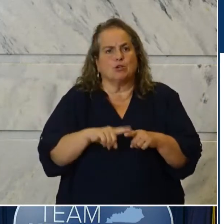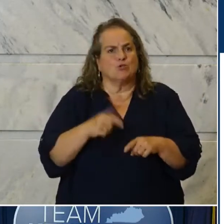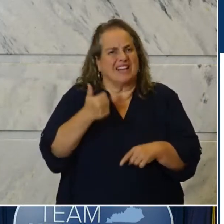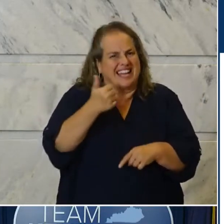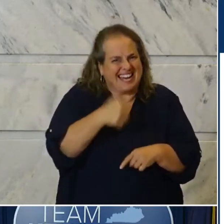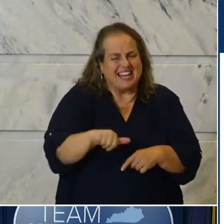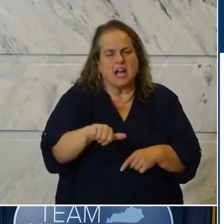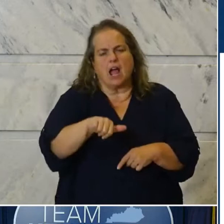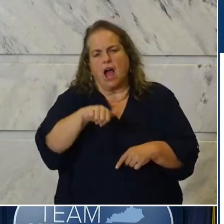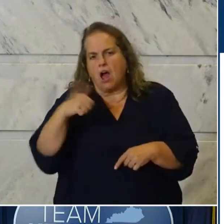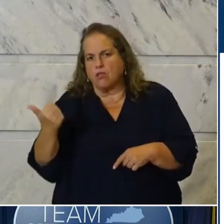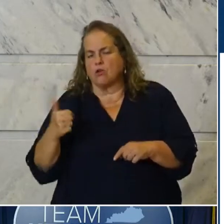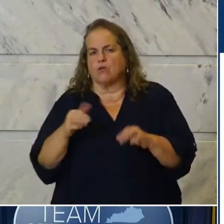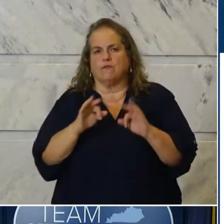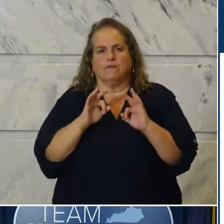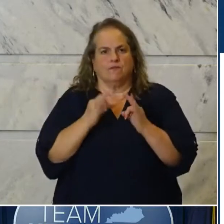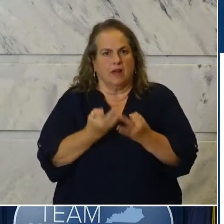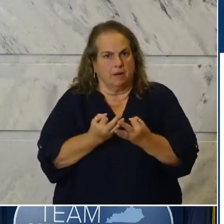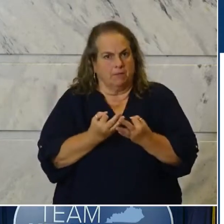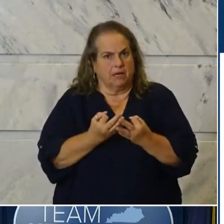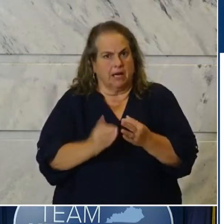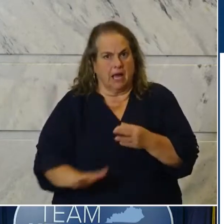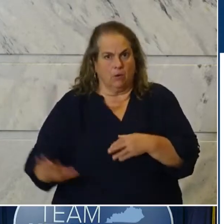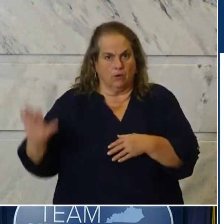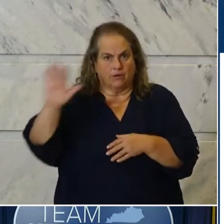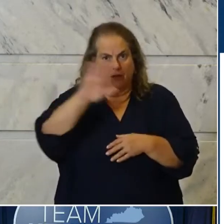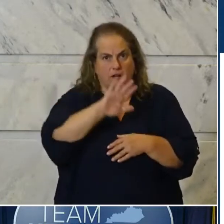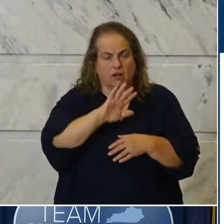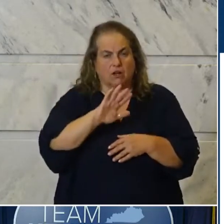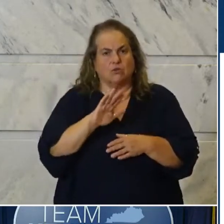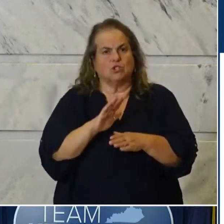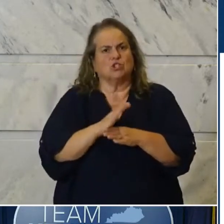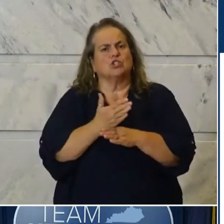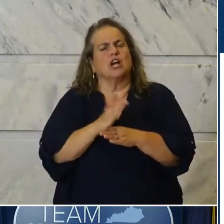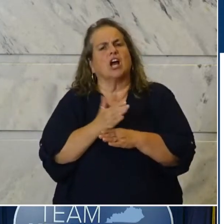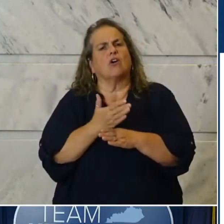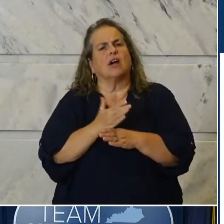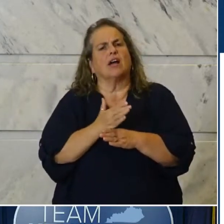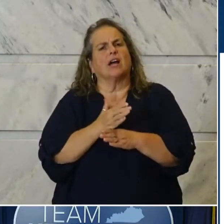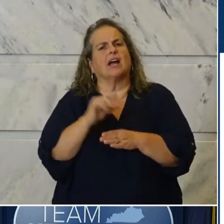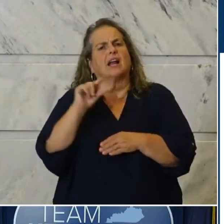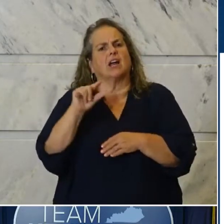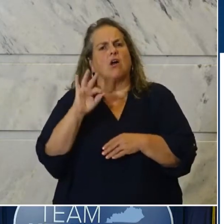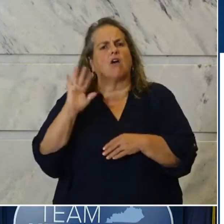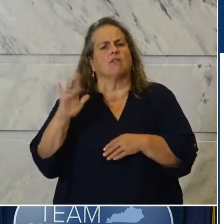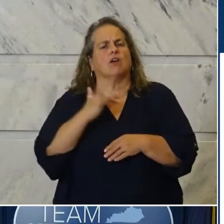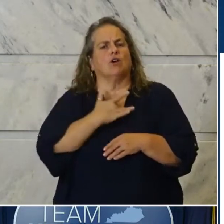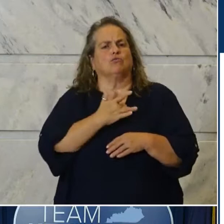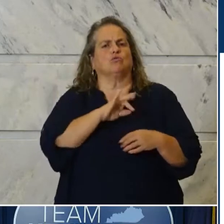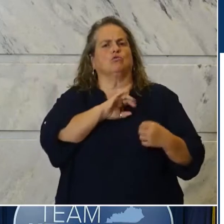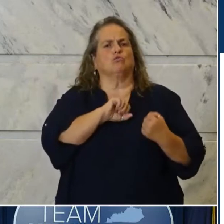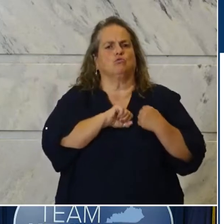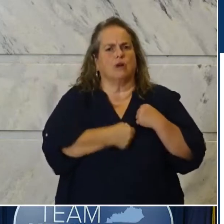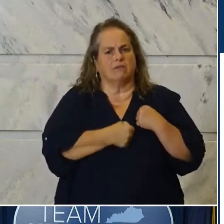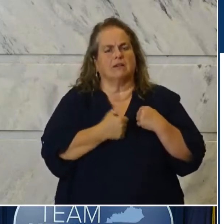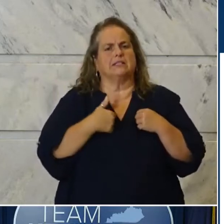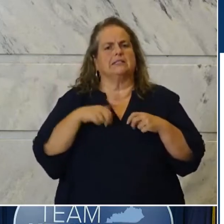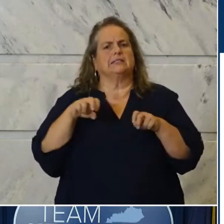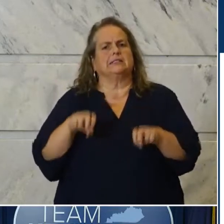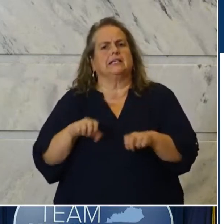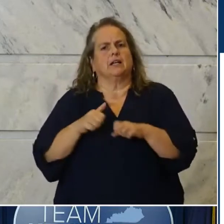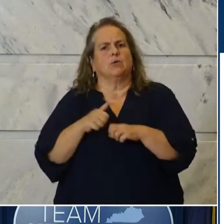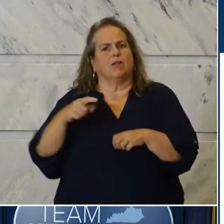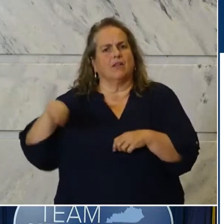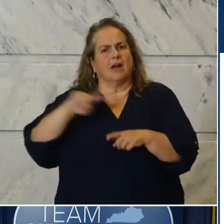other family out there, sharing just a little bit of their grief, sitting with them as they look